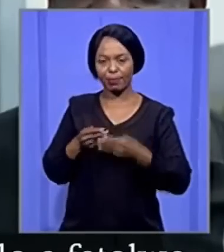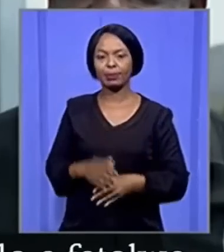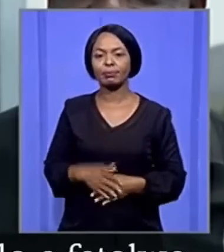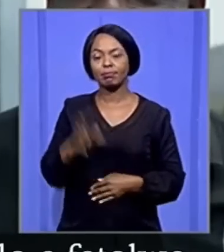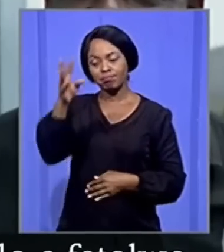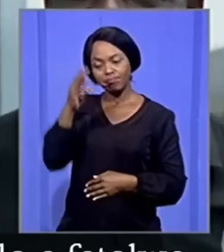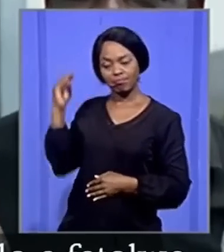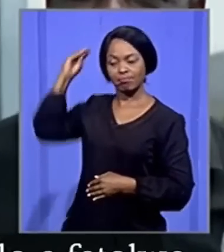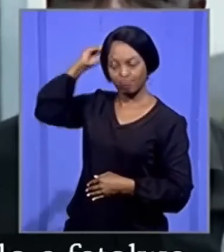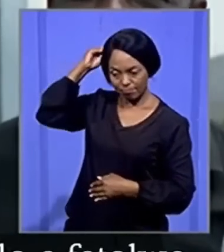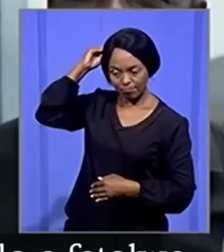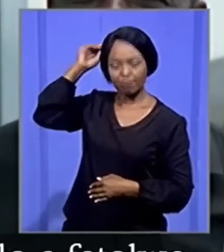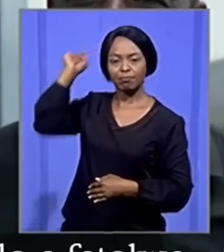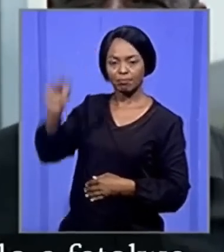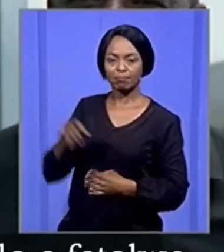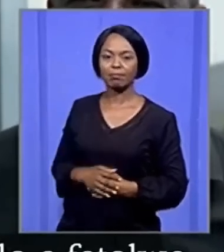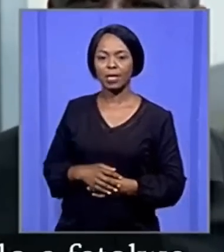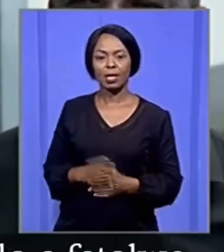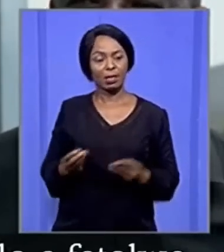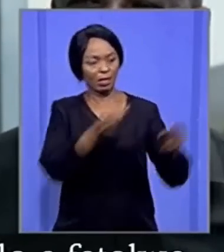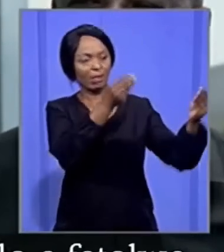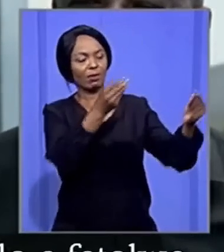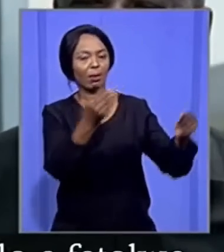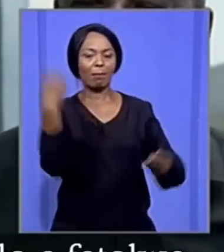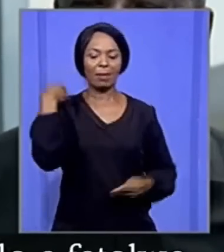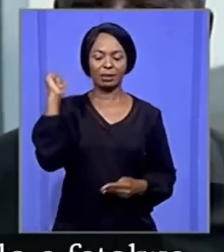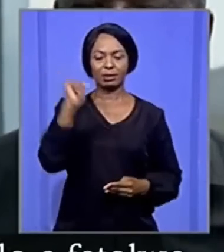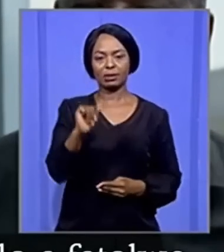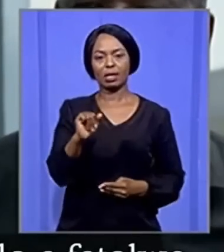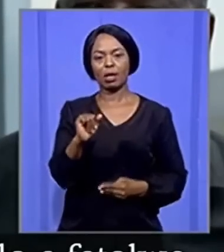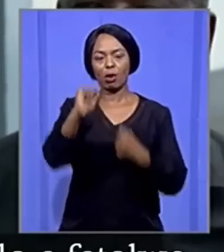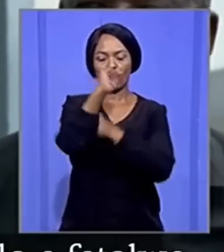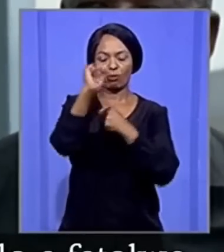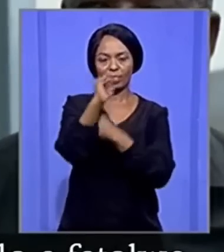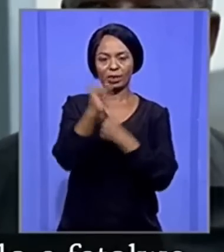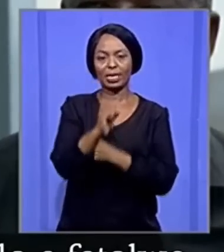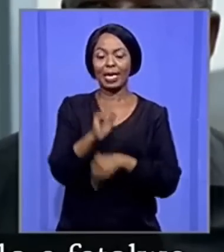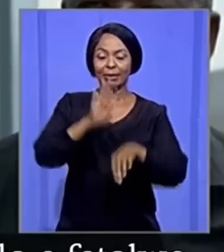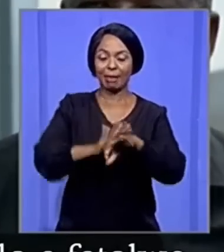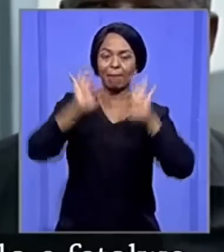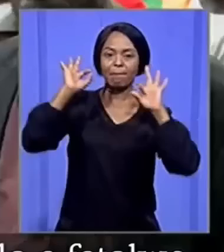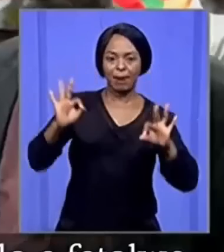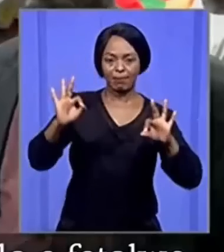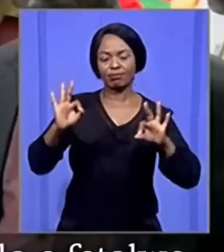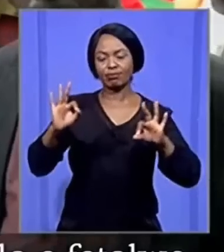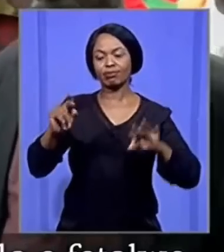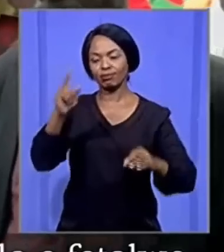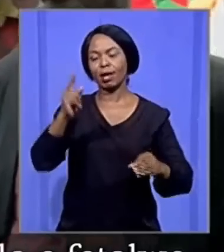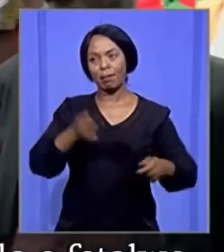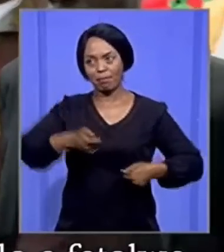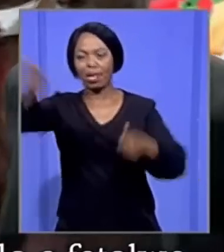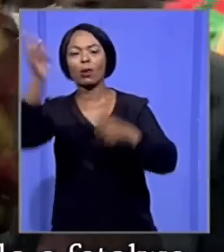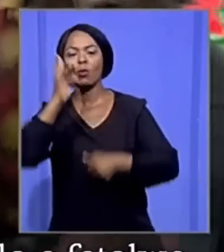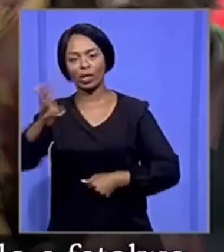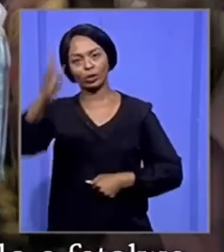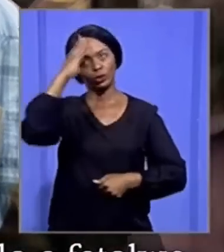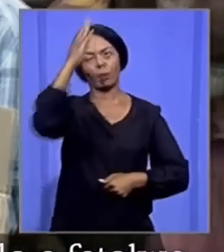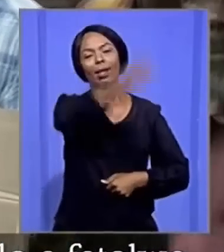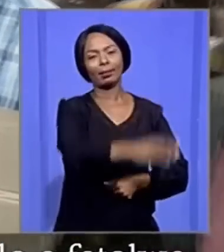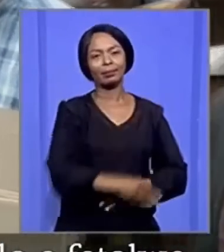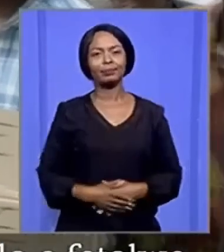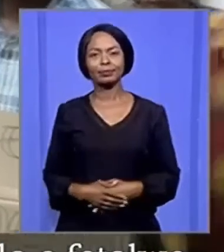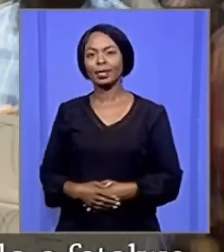memorandum rita buya koluna as per the required time thobela batsofe ba ba file kgoro ya tlhabollo ya leago